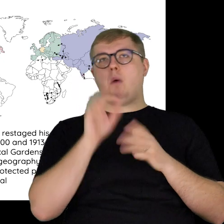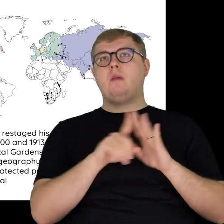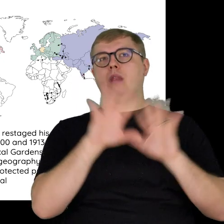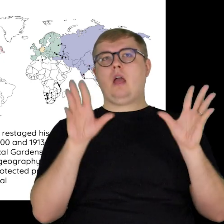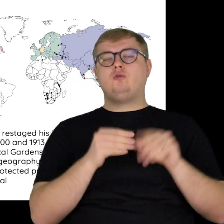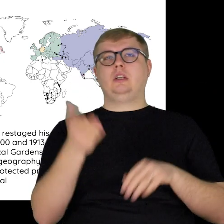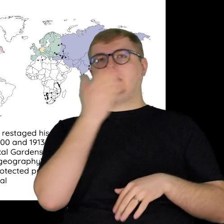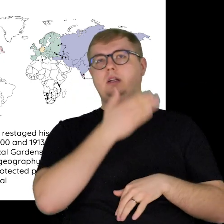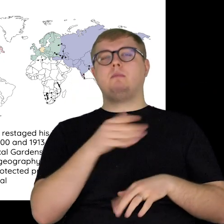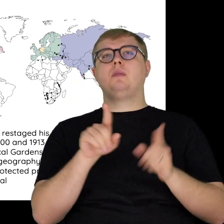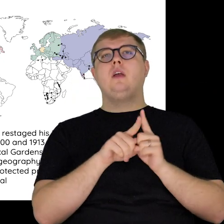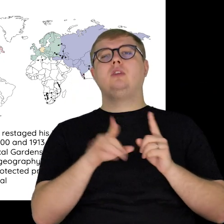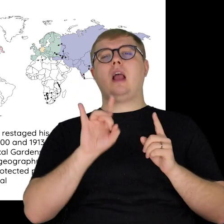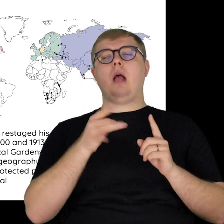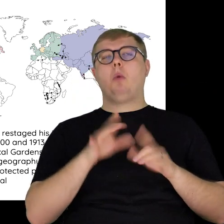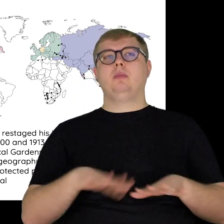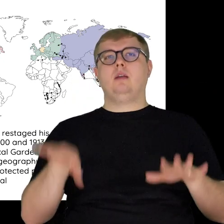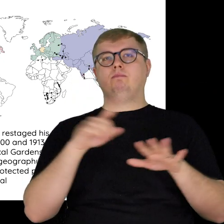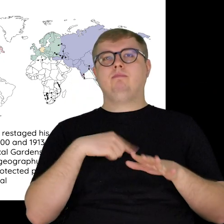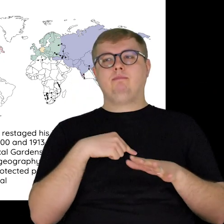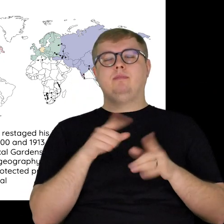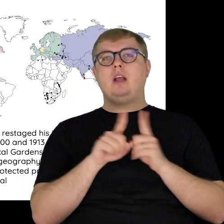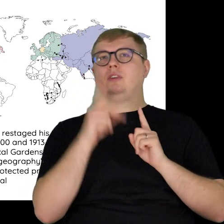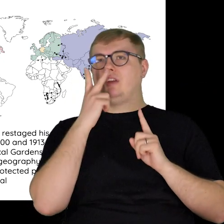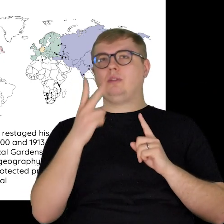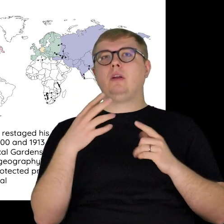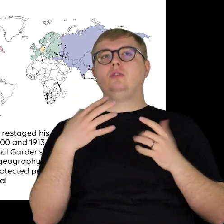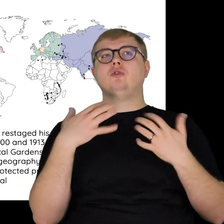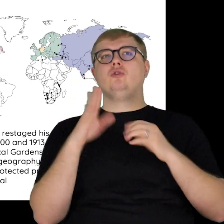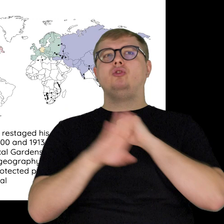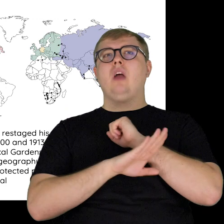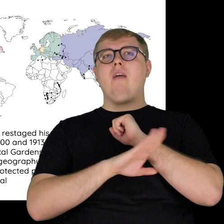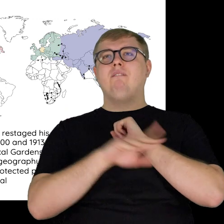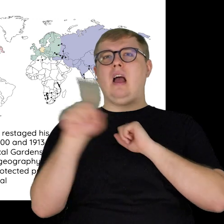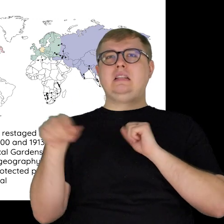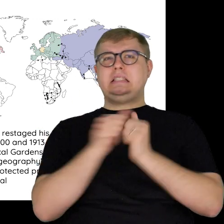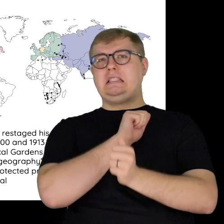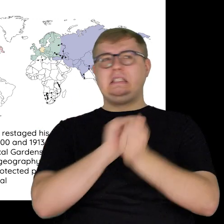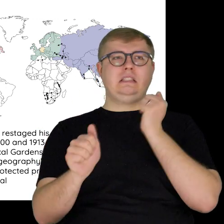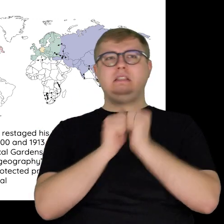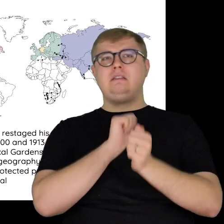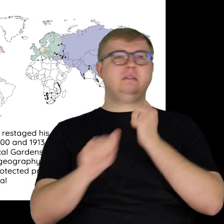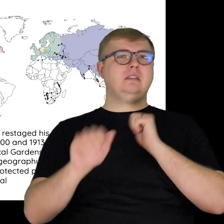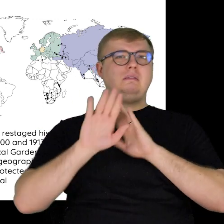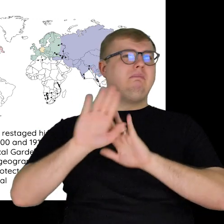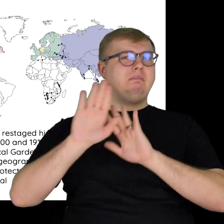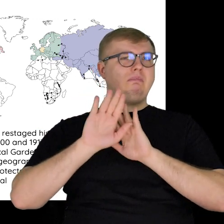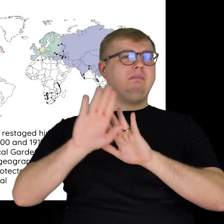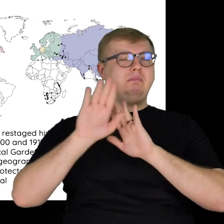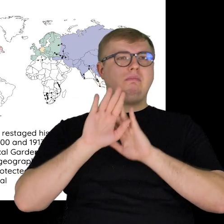species. So we started to see certain trees struggling in the German zone, which have native German trees and protected